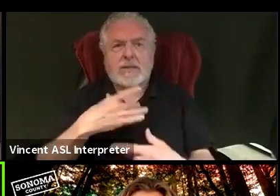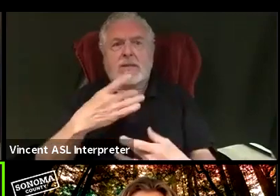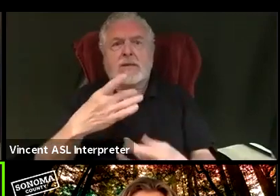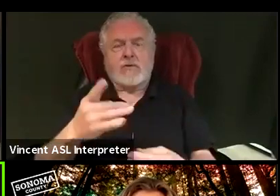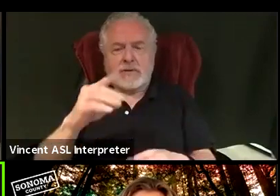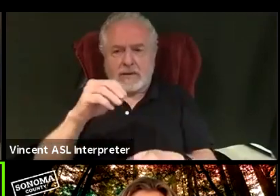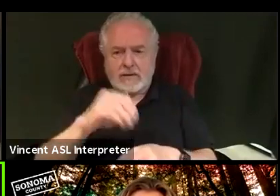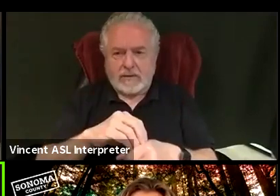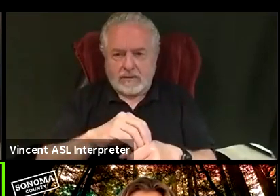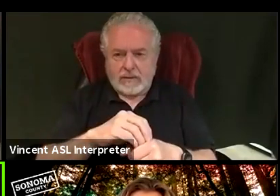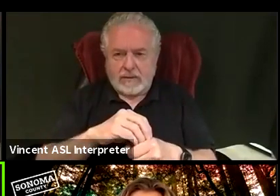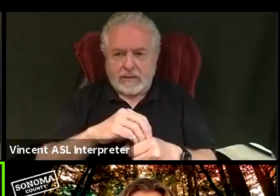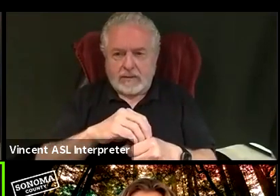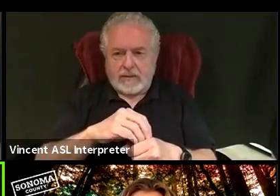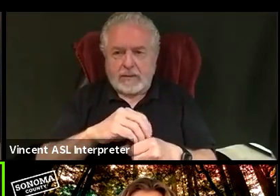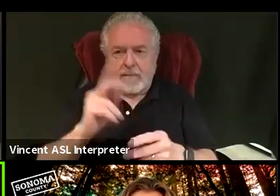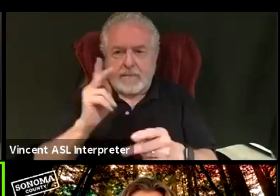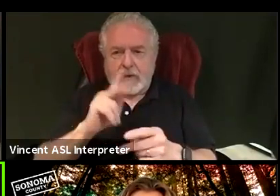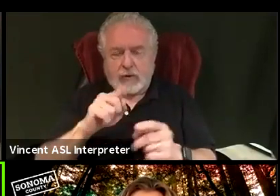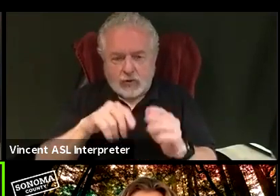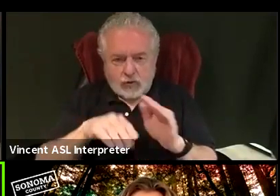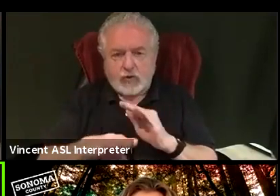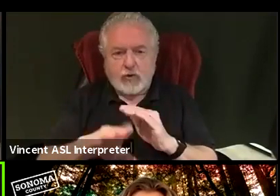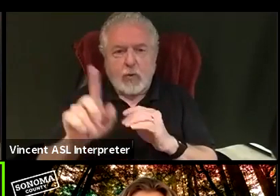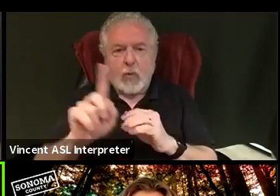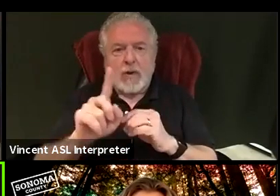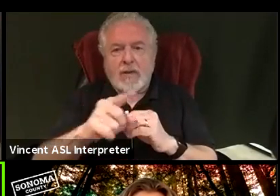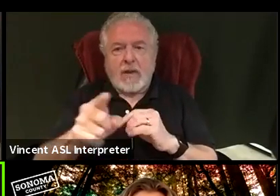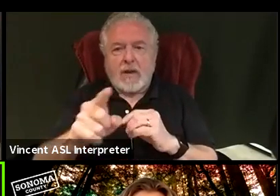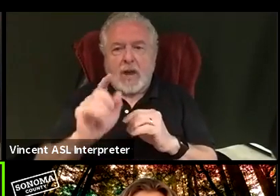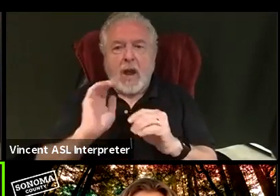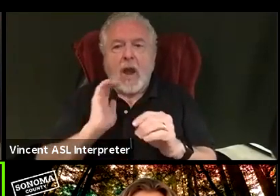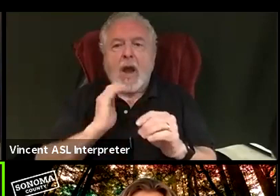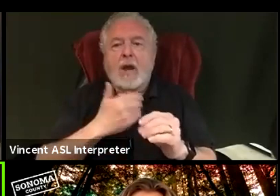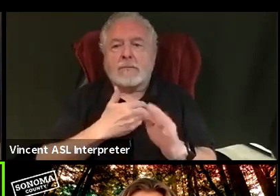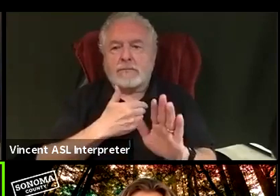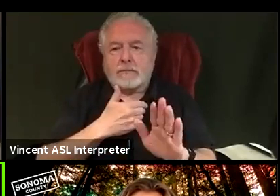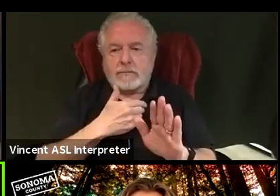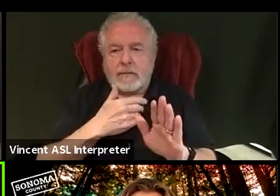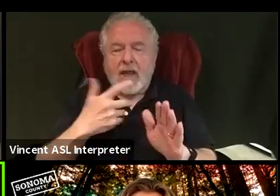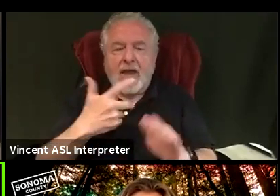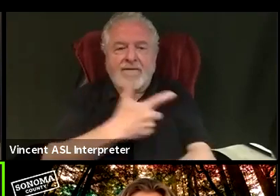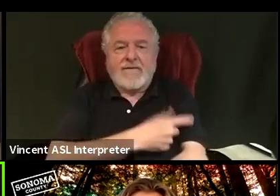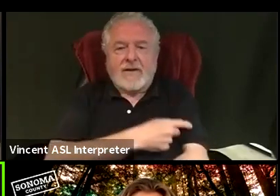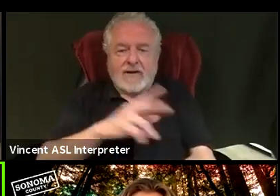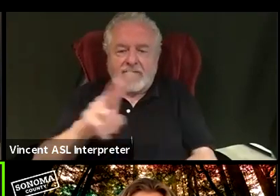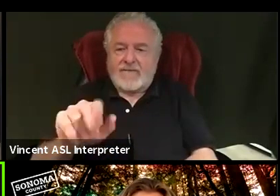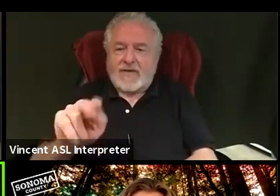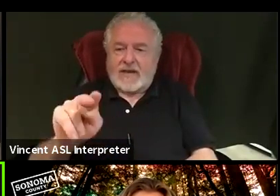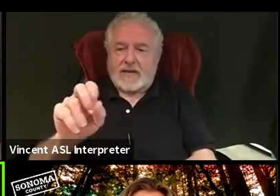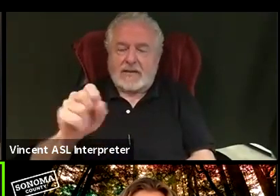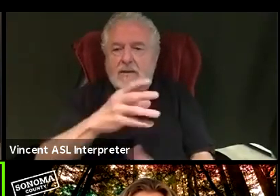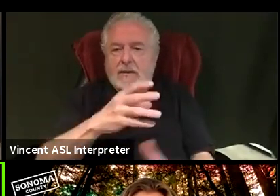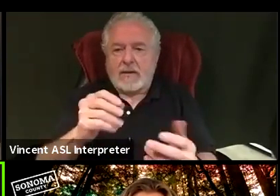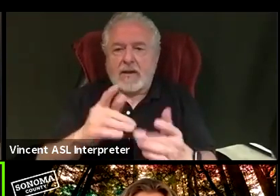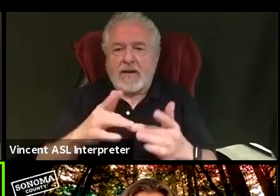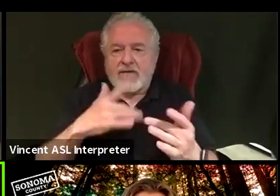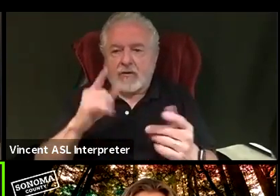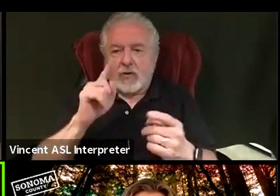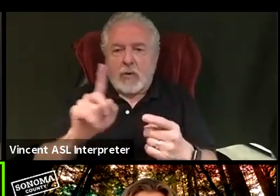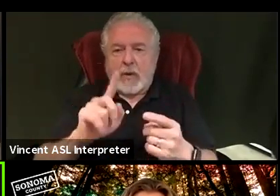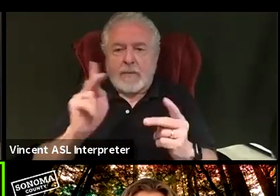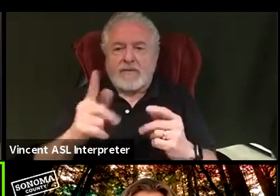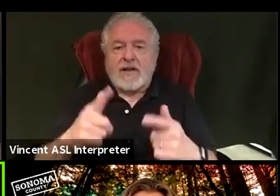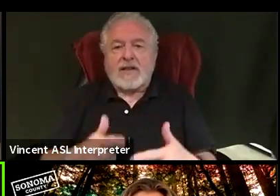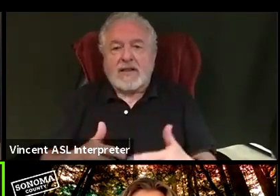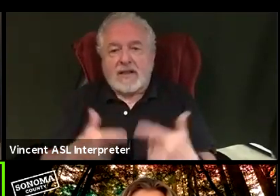in people going to where the our vaccine bans and our events going to where the